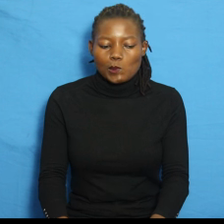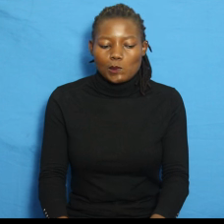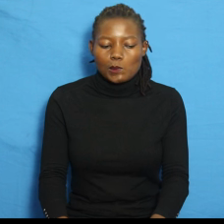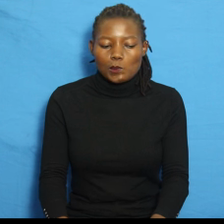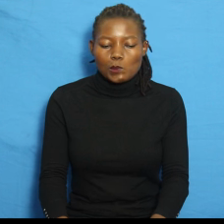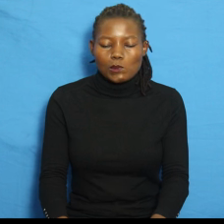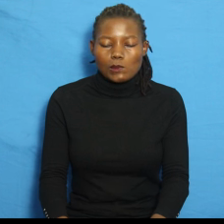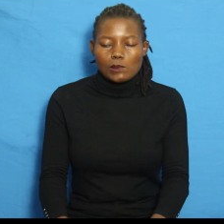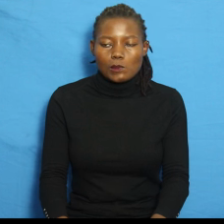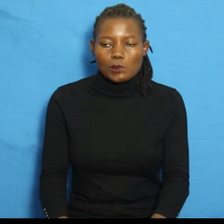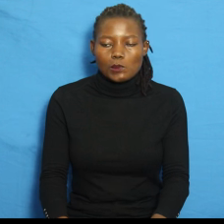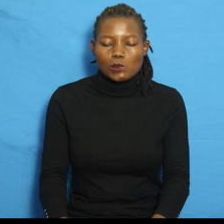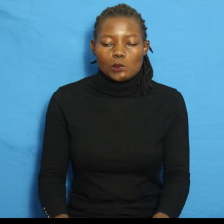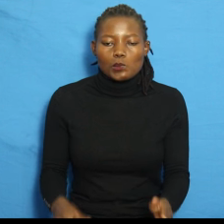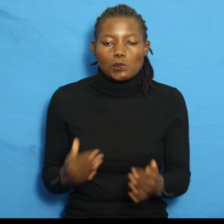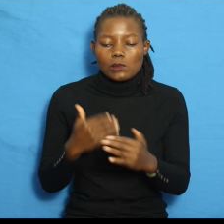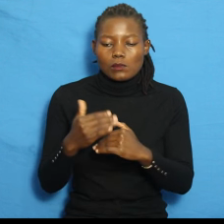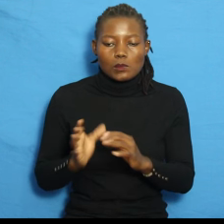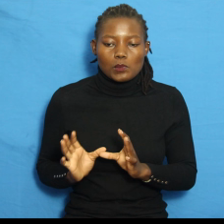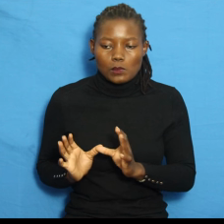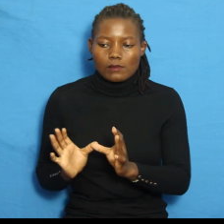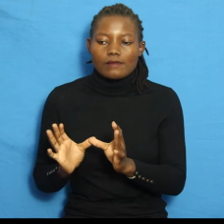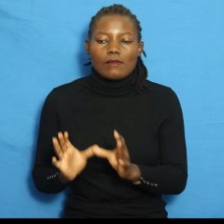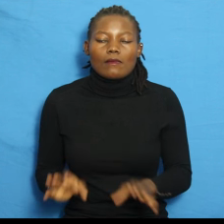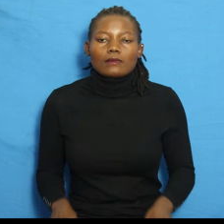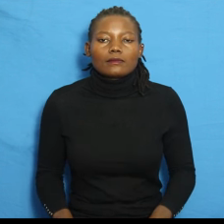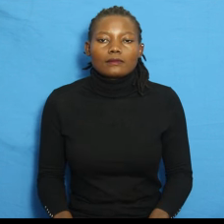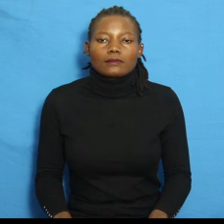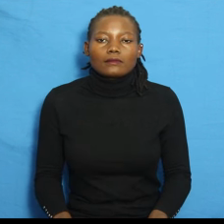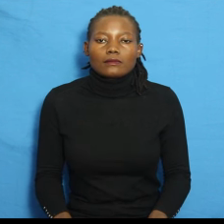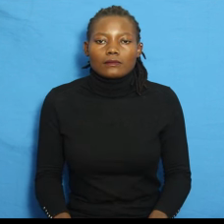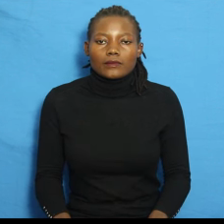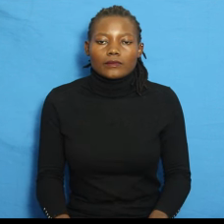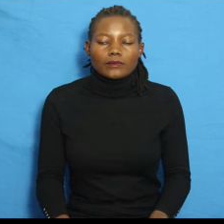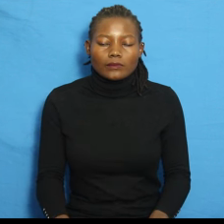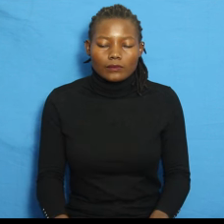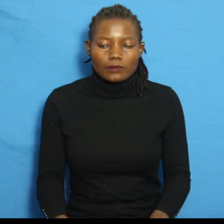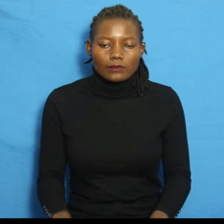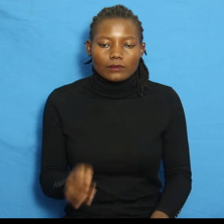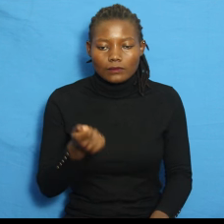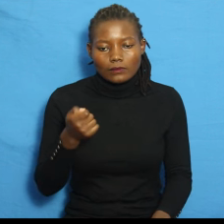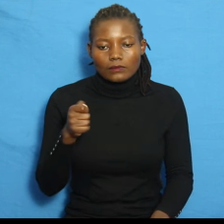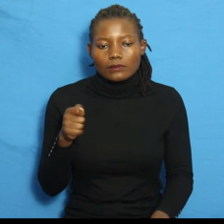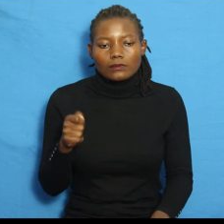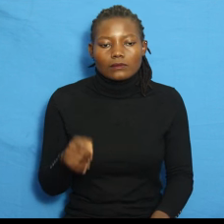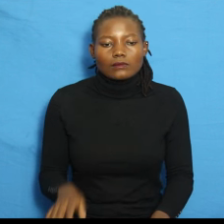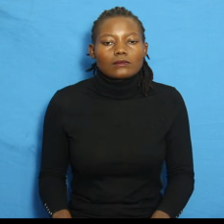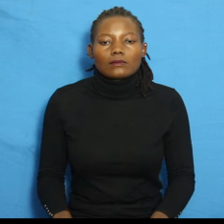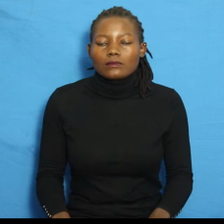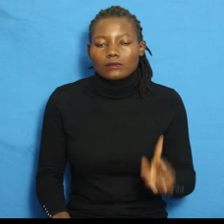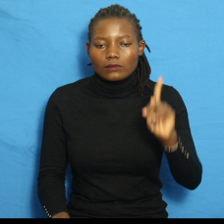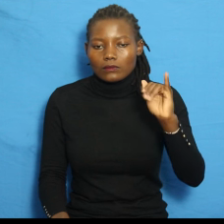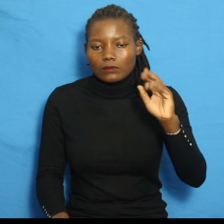To move very quickly now to the next aspect is forces, and this forces is